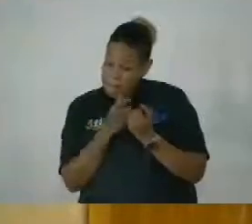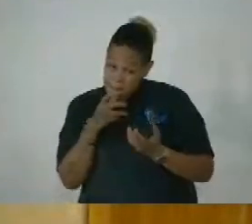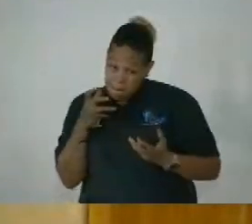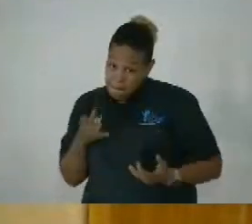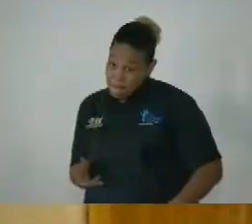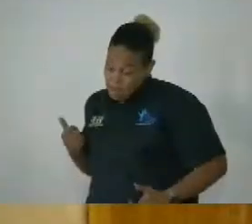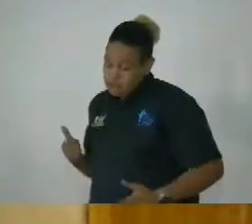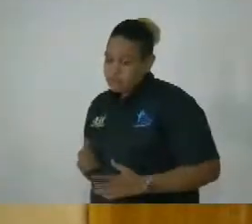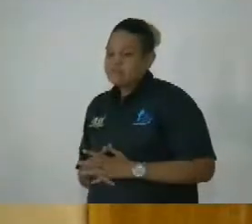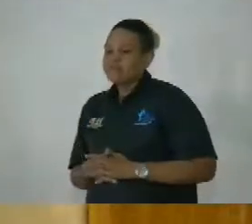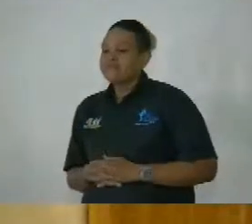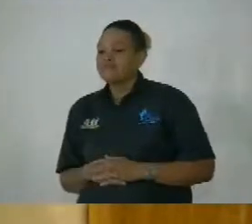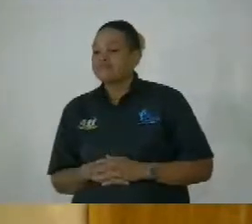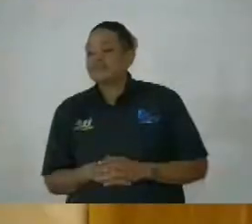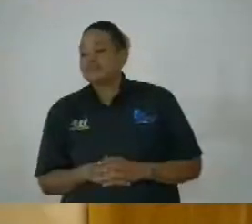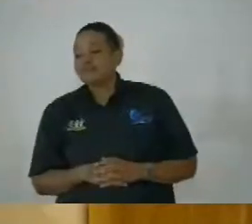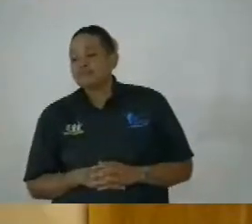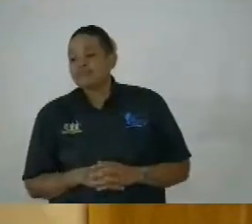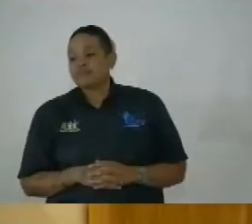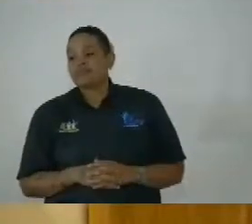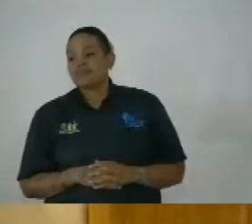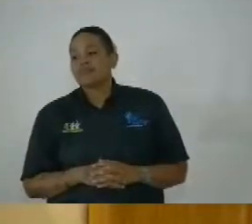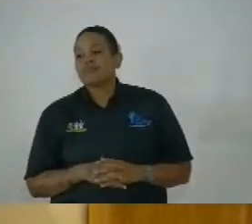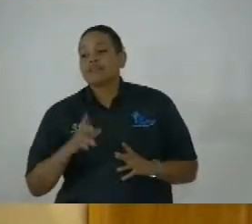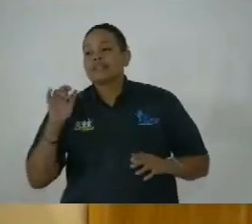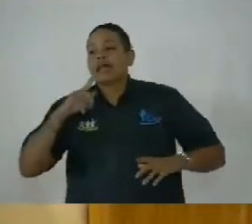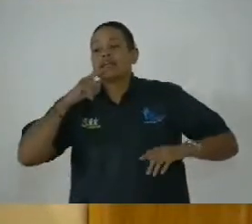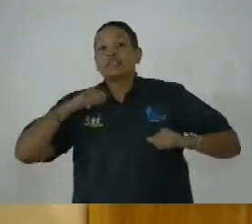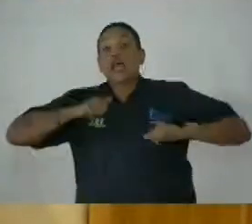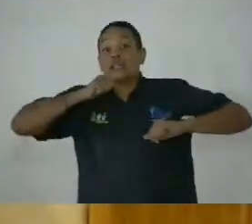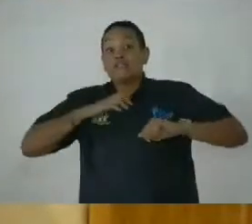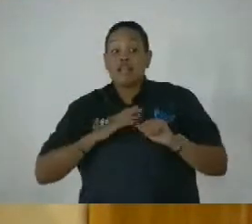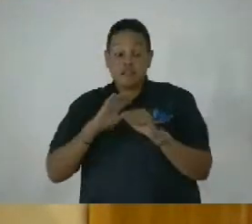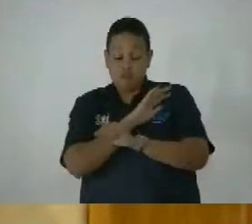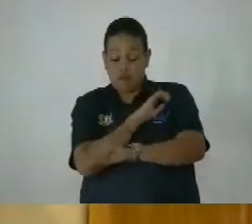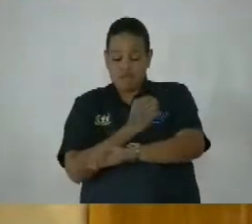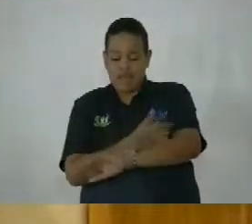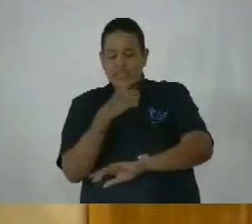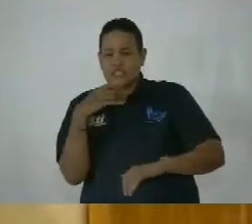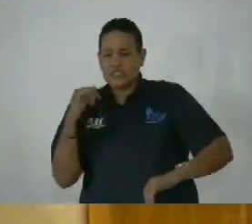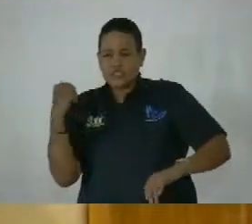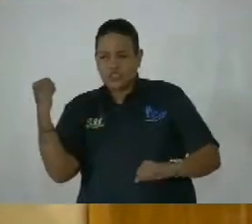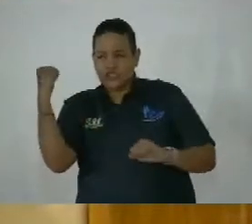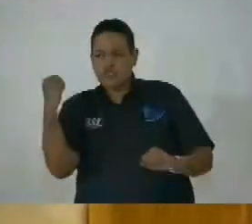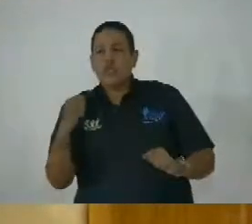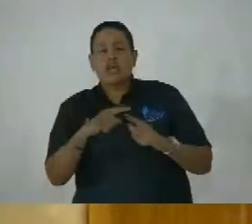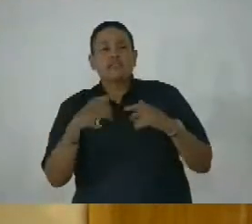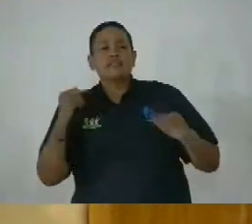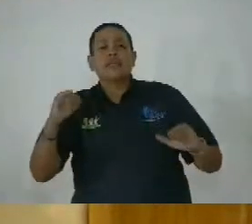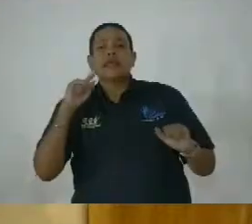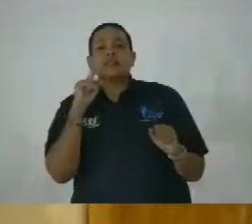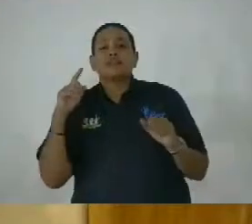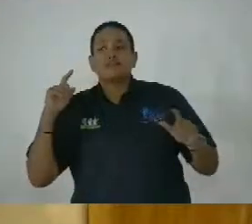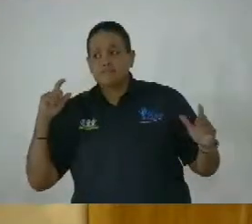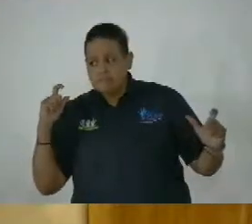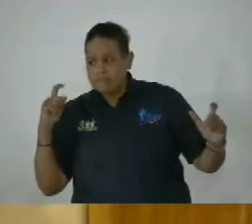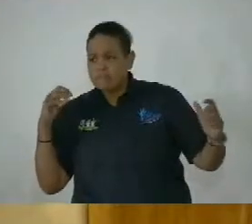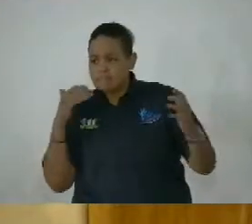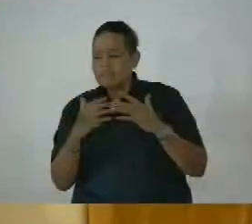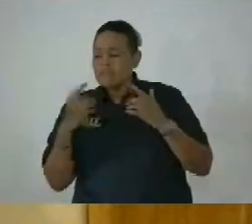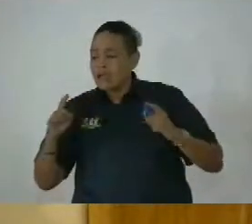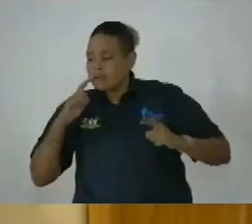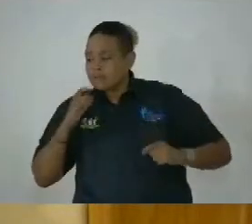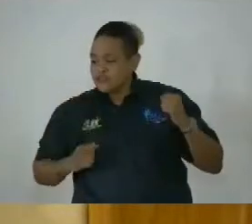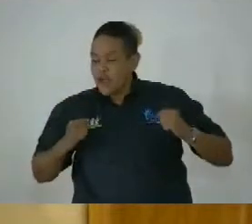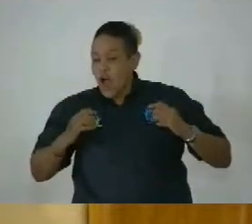Central. That giant of a lady, full of energy, still strong and still fast and still capable, as she is the